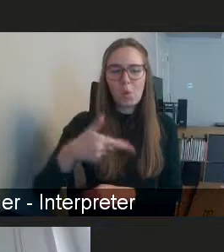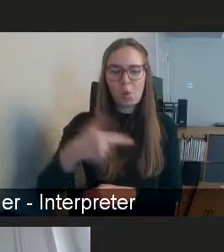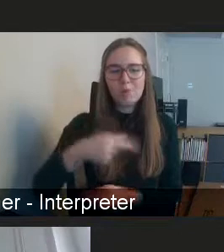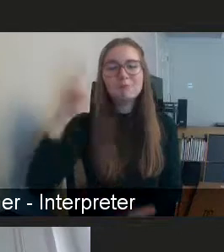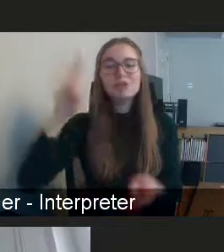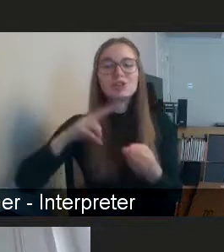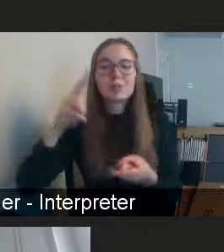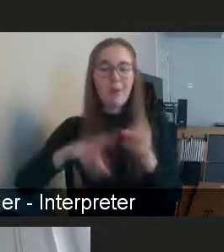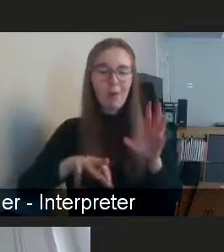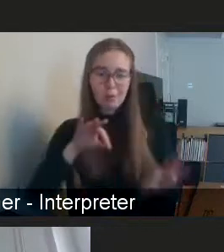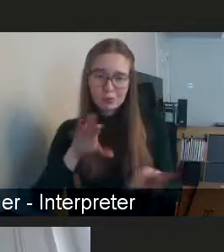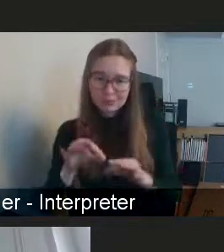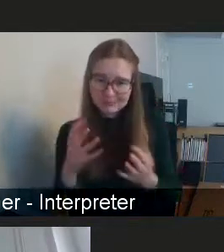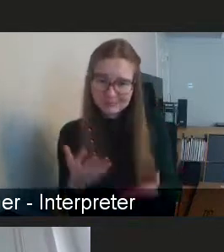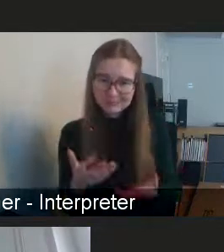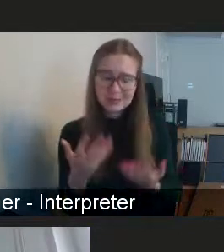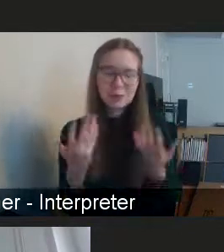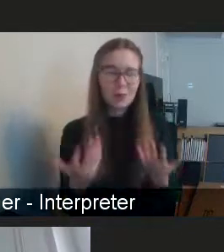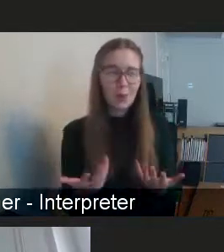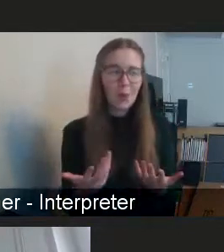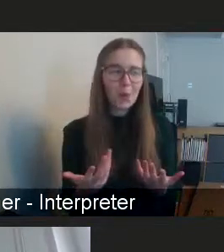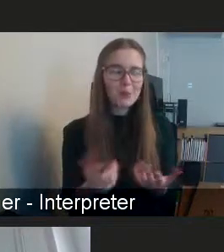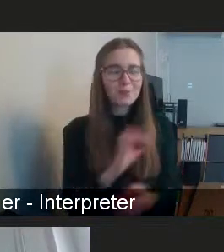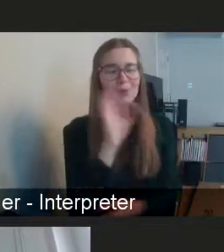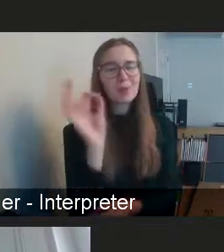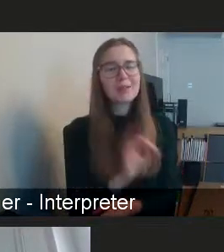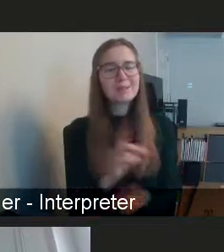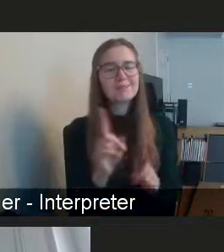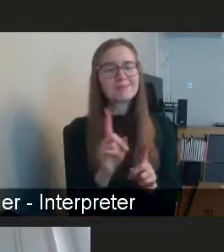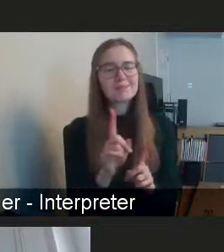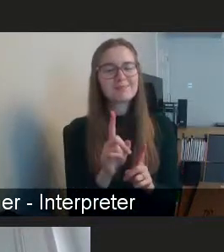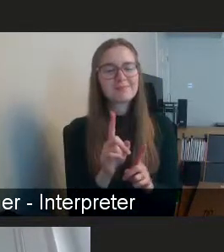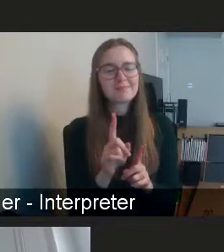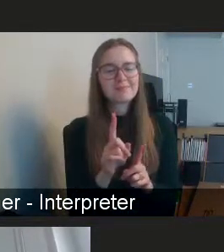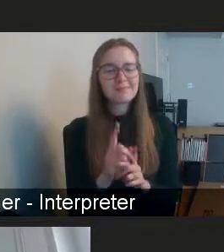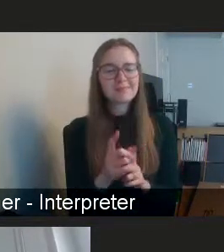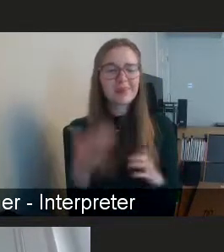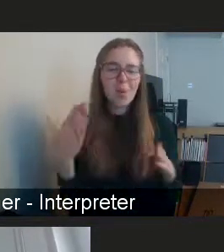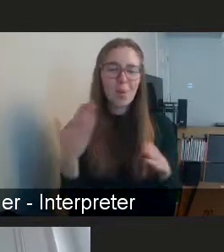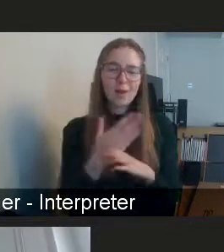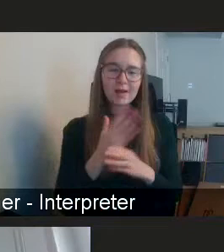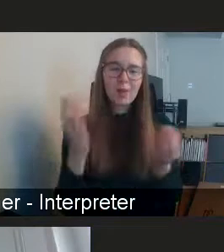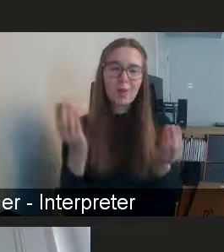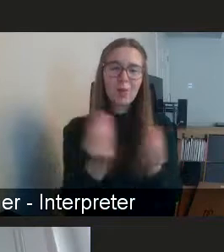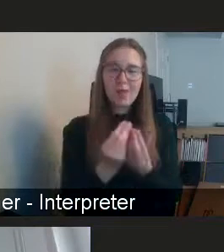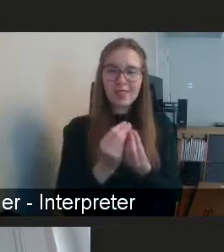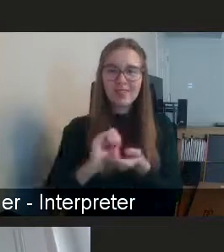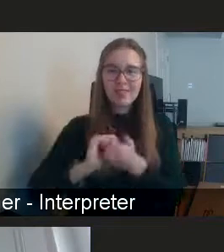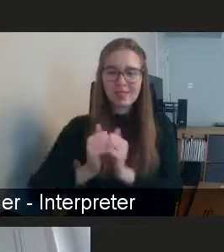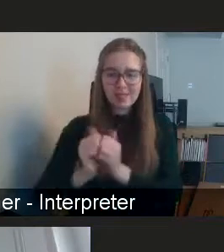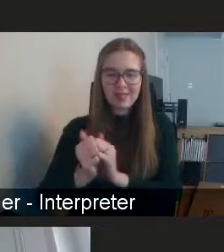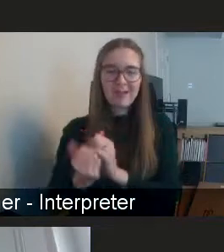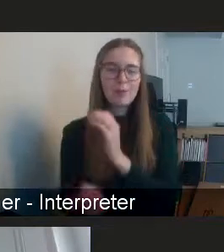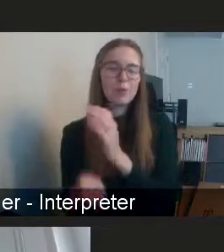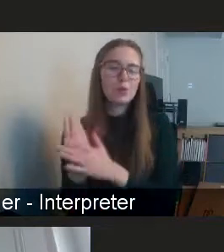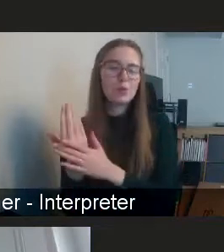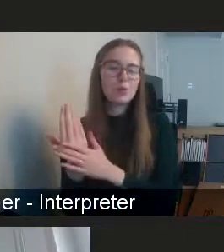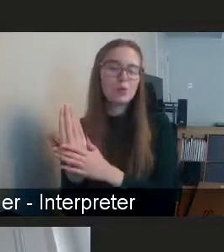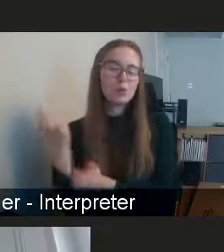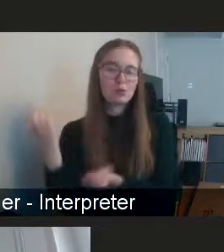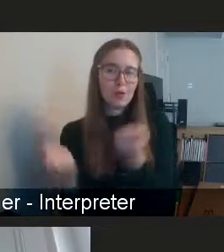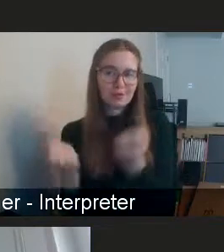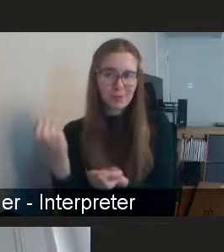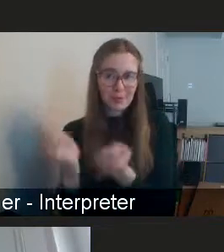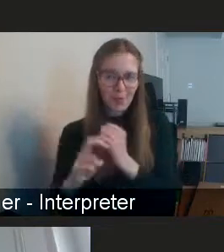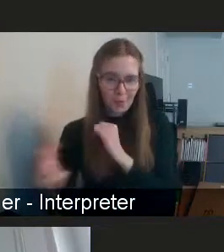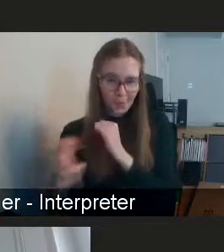So the question is that it is a question of government working in partnership with the new modes of transport,